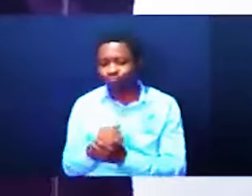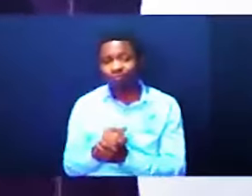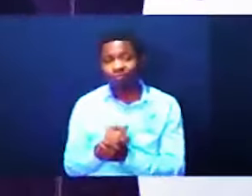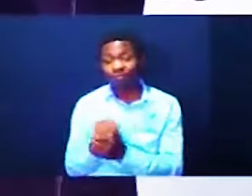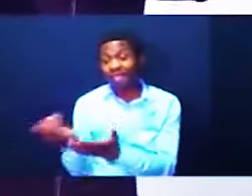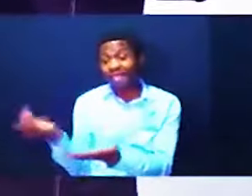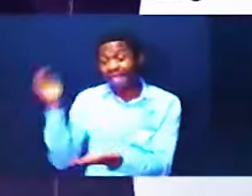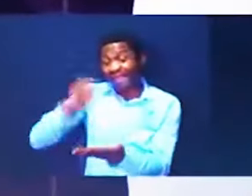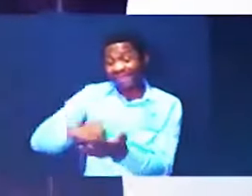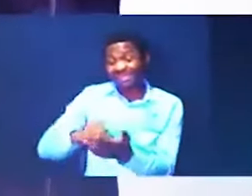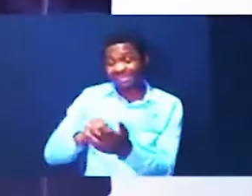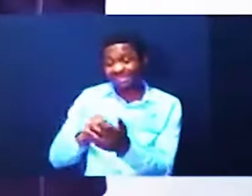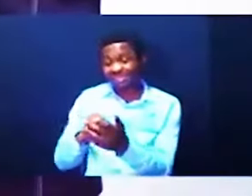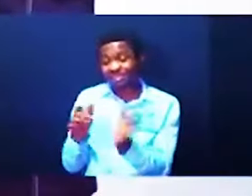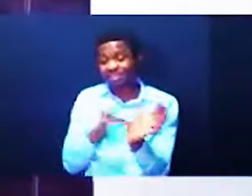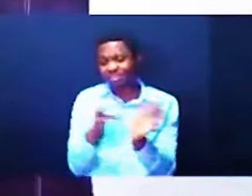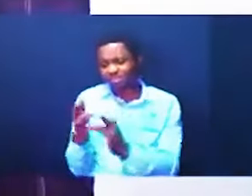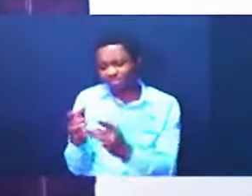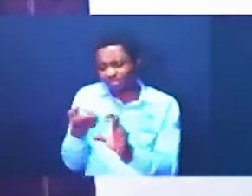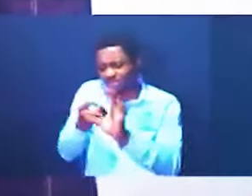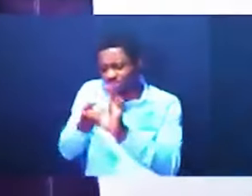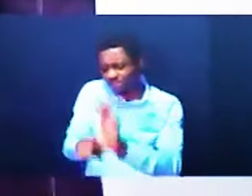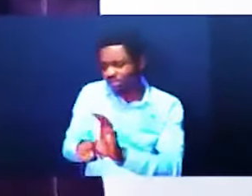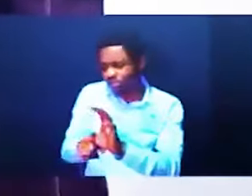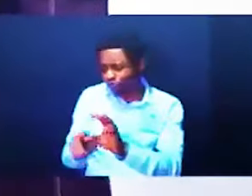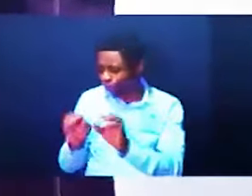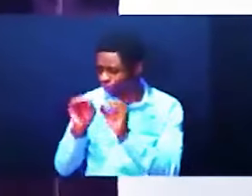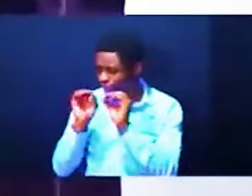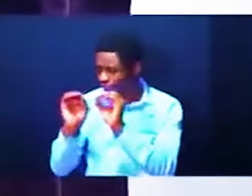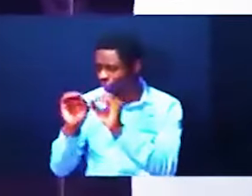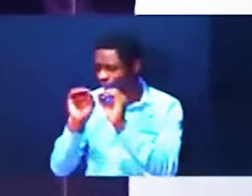Again, Jesus began to teach by the lake.